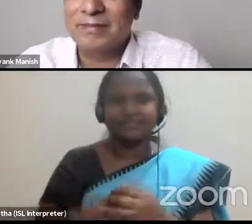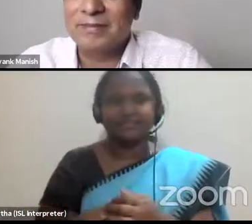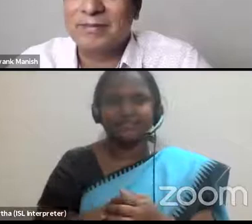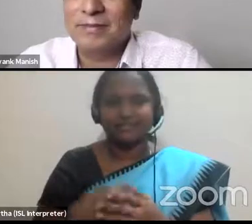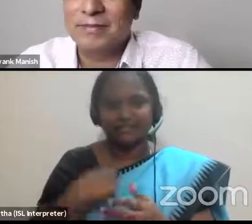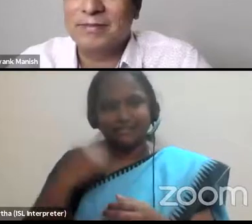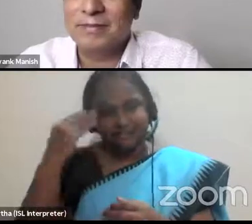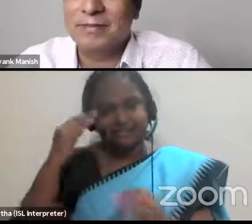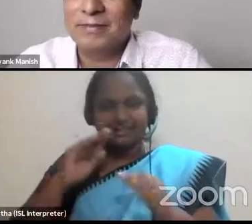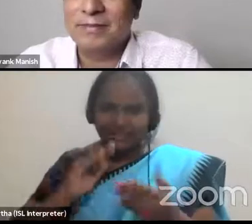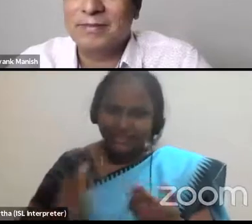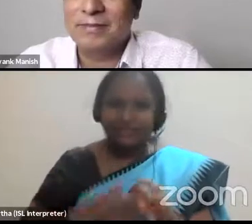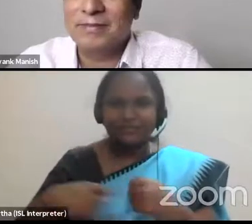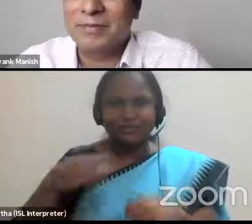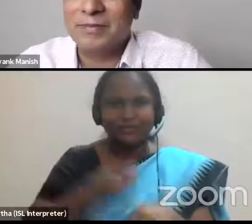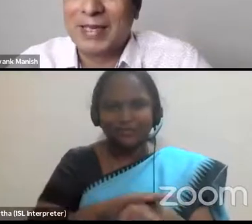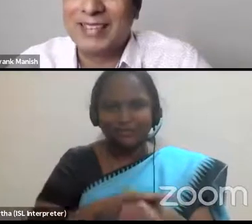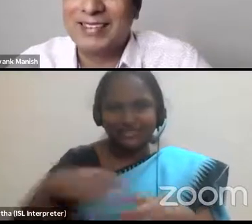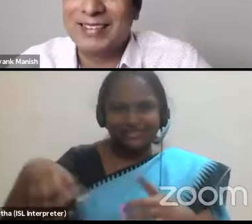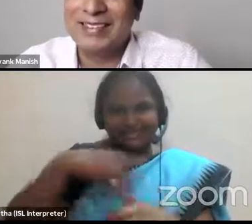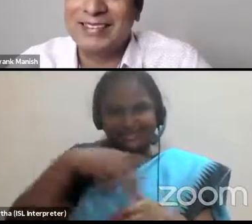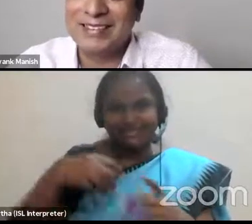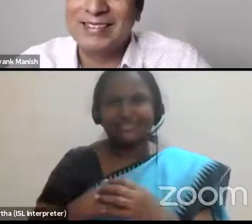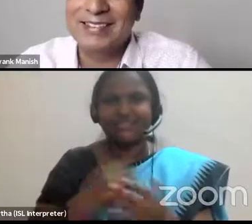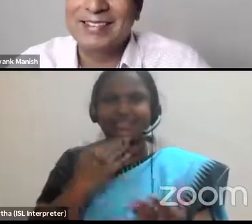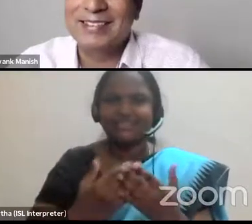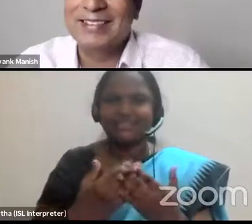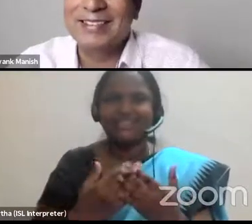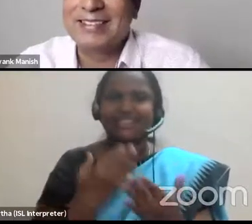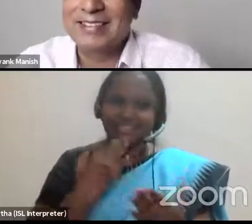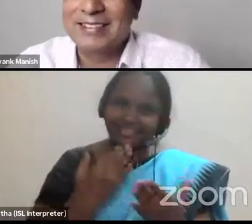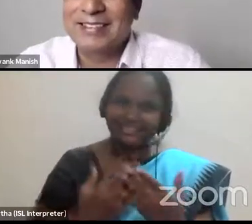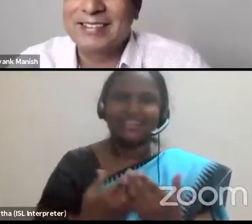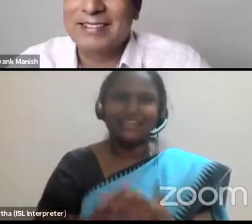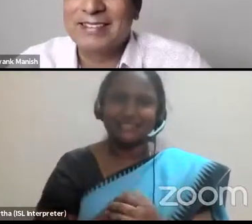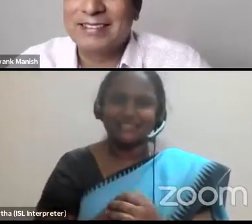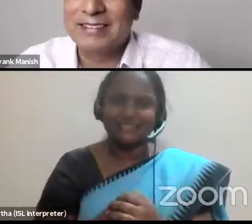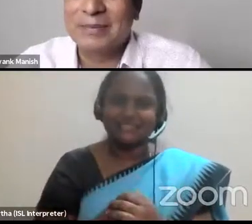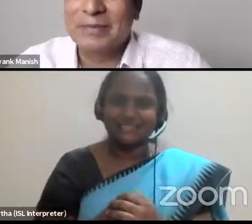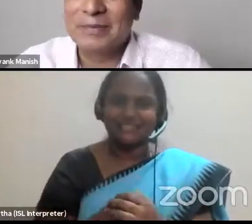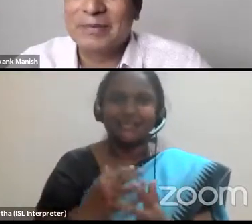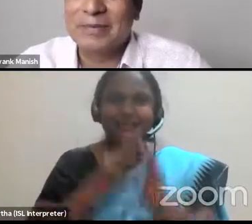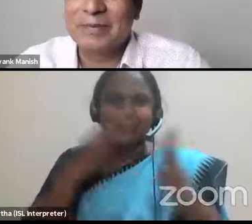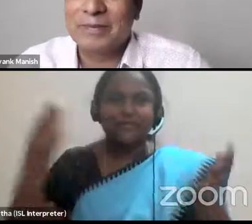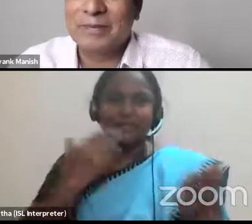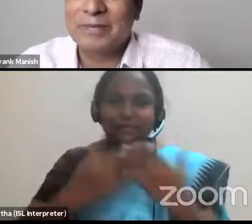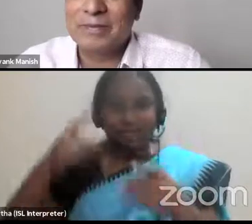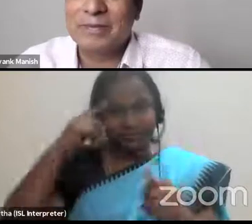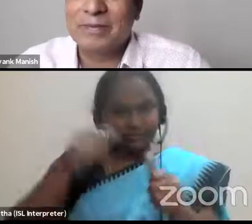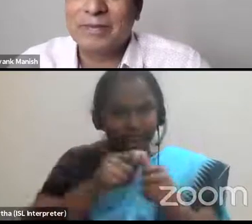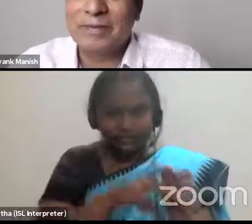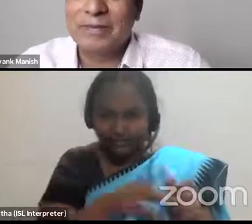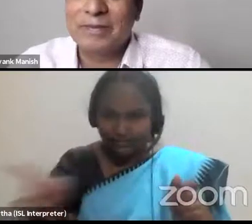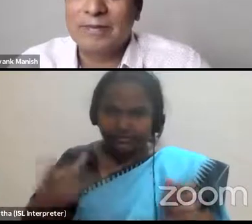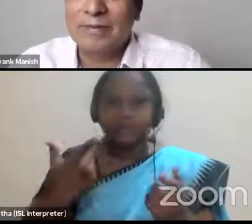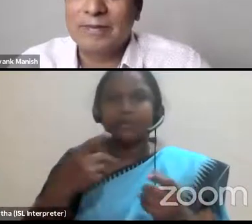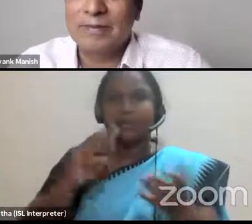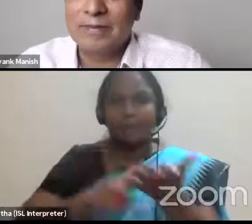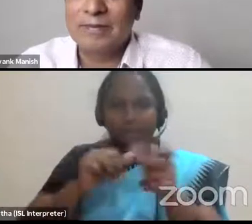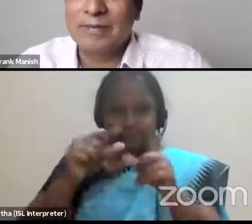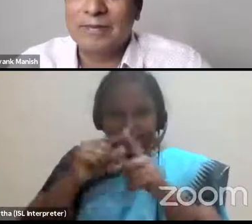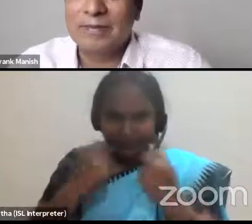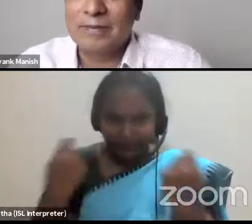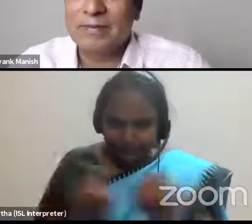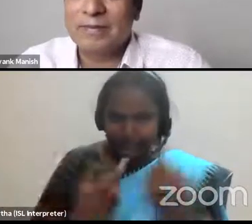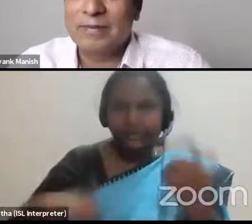think we've been keeping her very busy in the background. Thank you, Martha. A big thanks to Accenture and the MAP teams who work